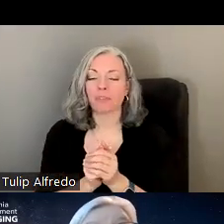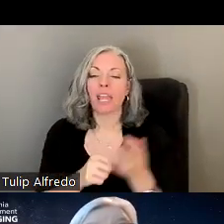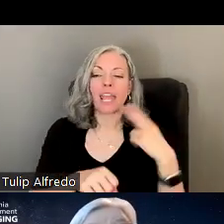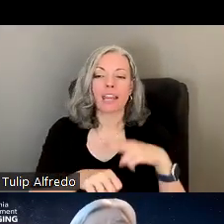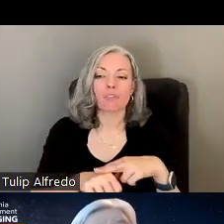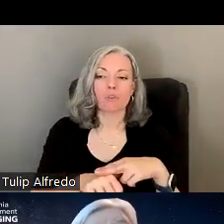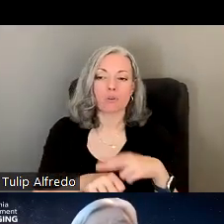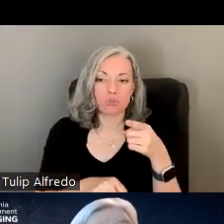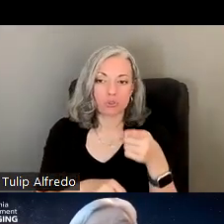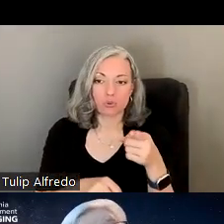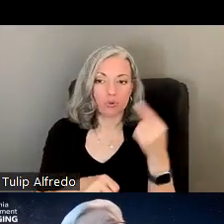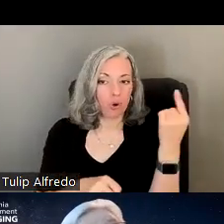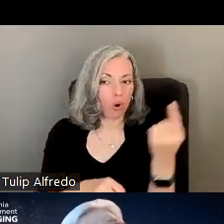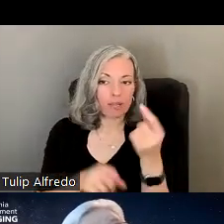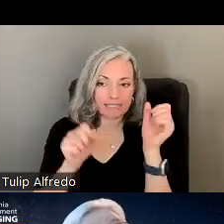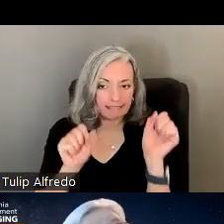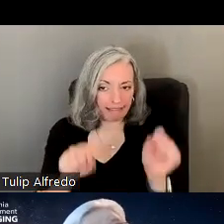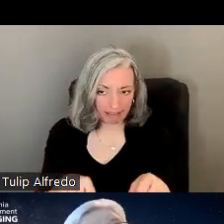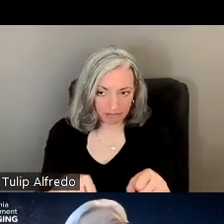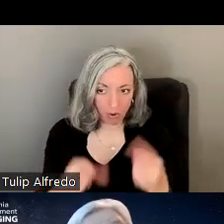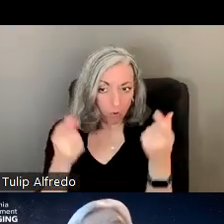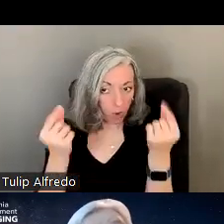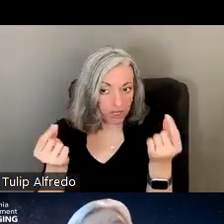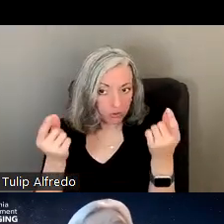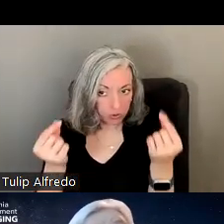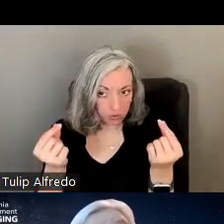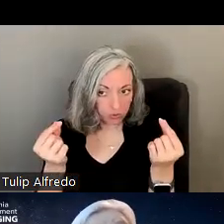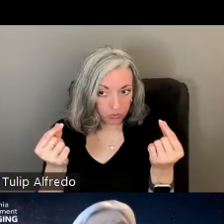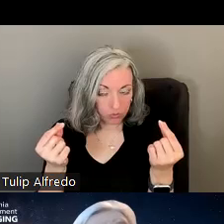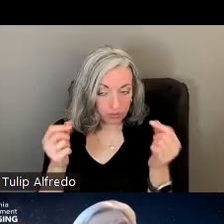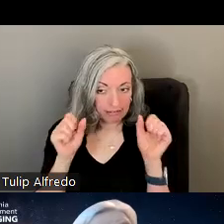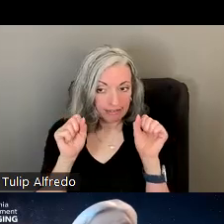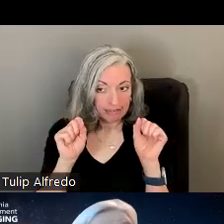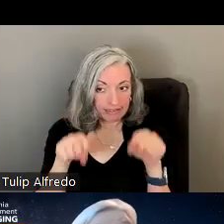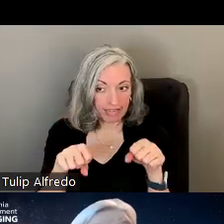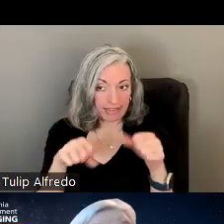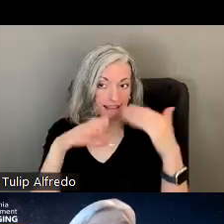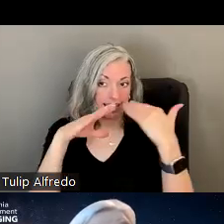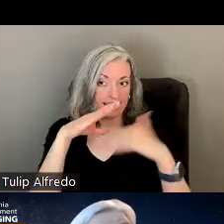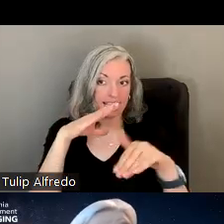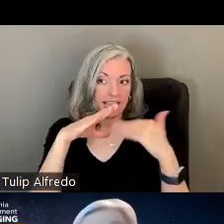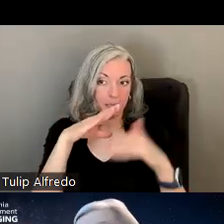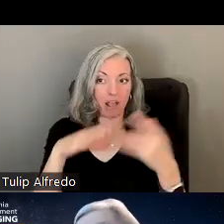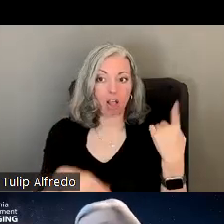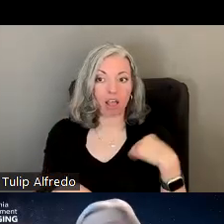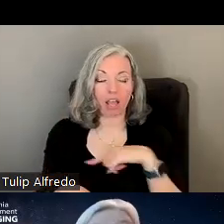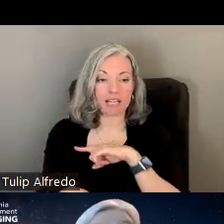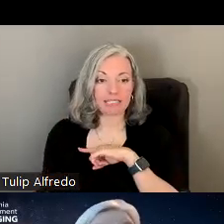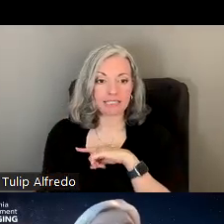may always give us comments via our email box at